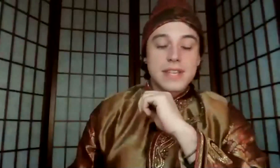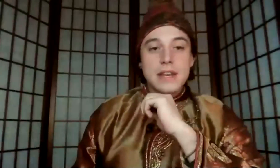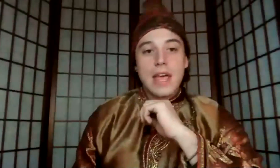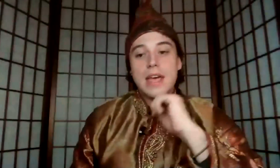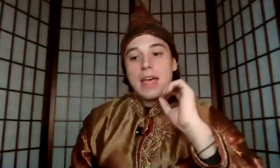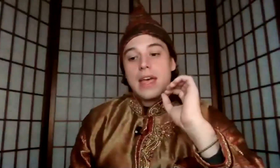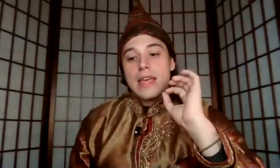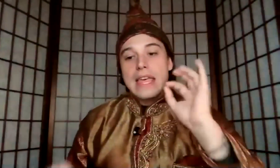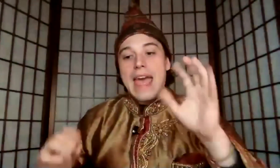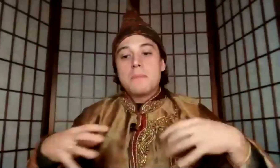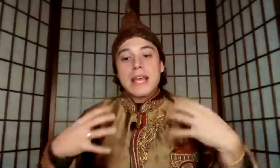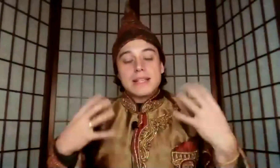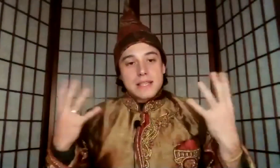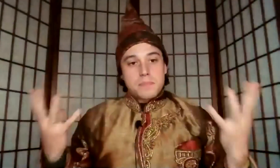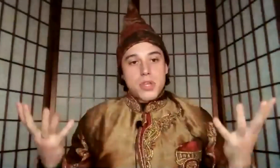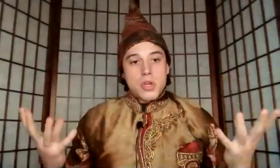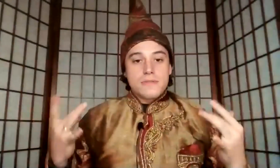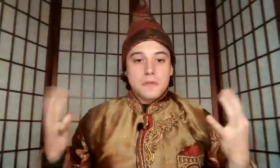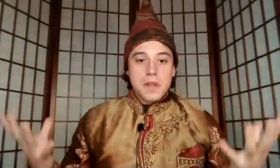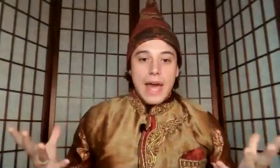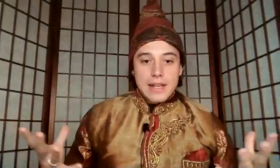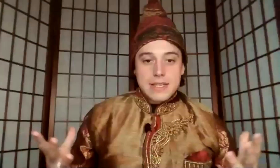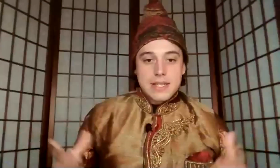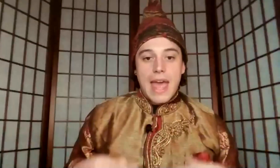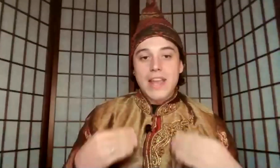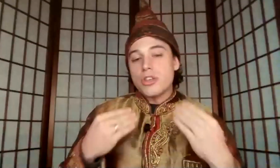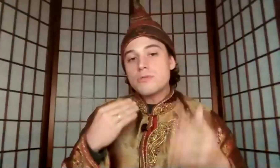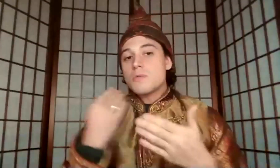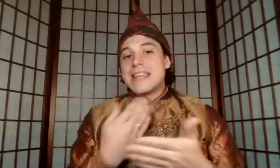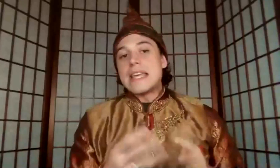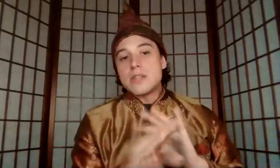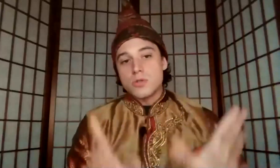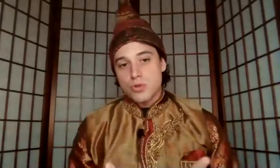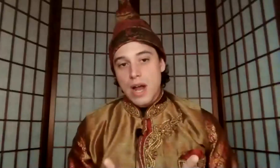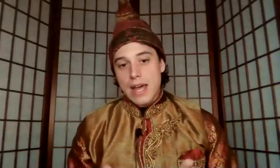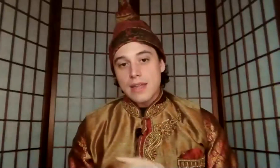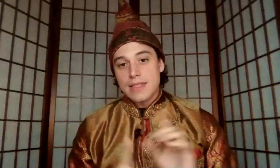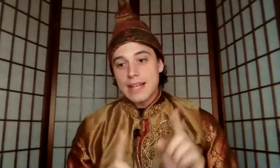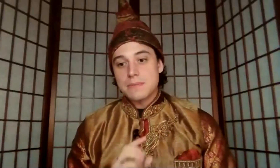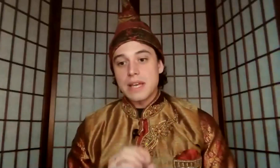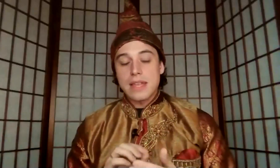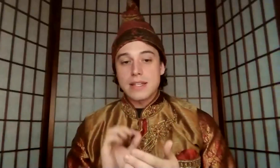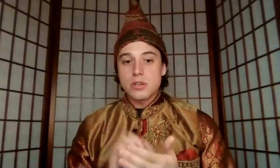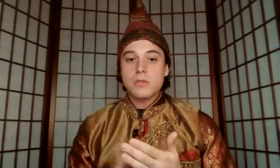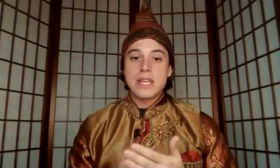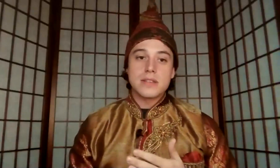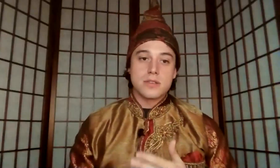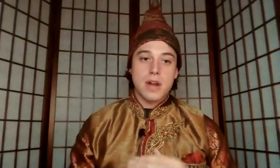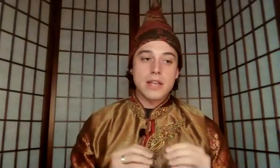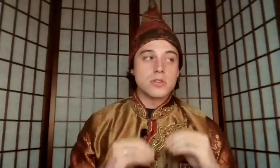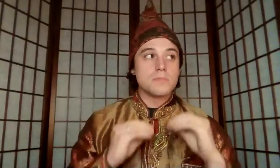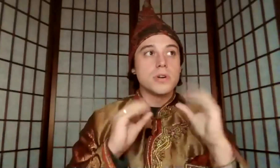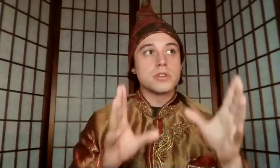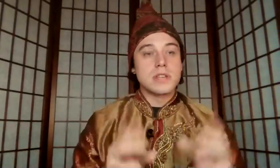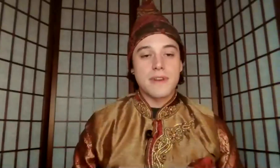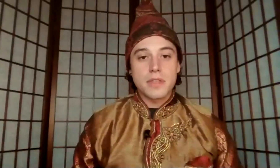of the sun, emanates this beautiful light, and you don't need to try. That's the big thing, is you don't need to